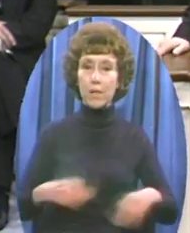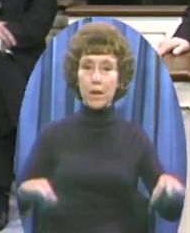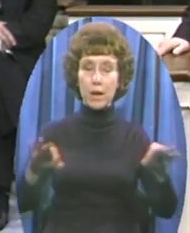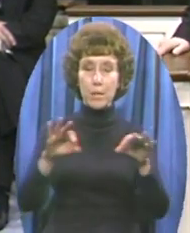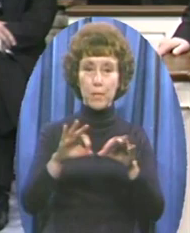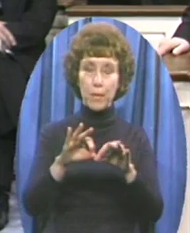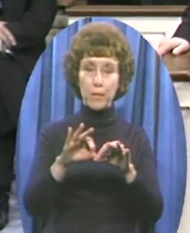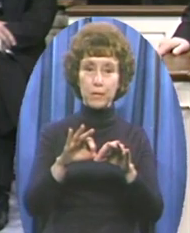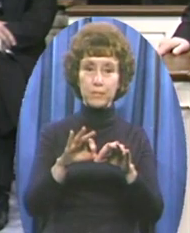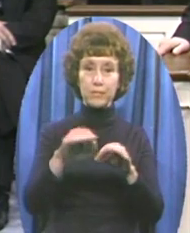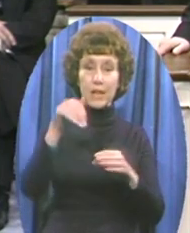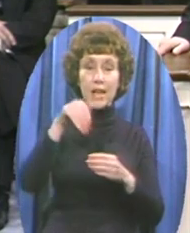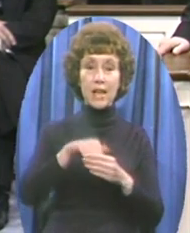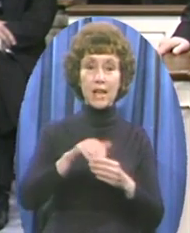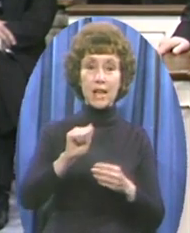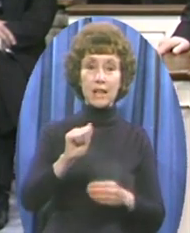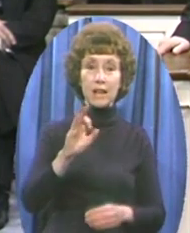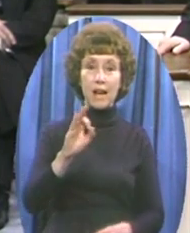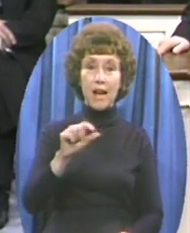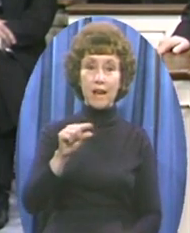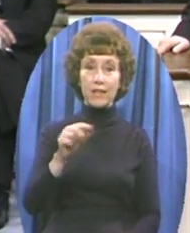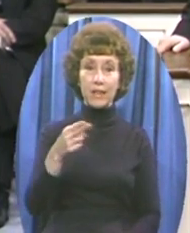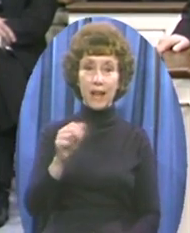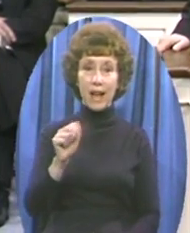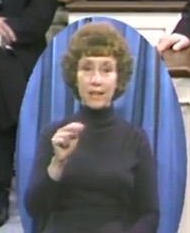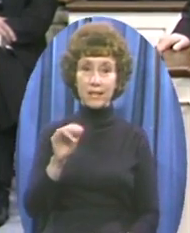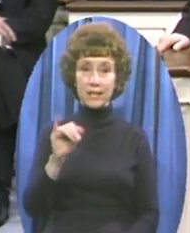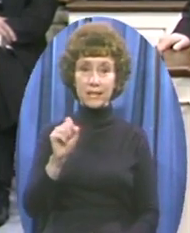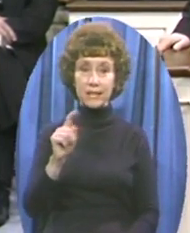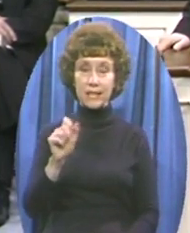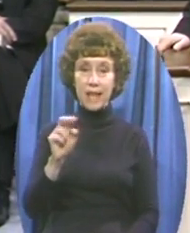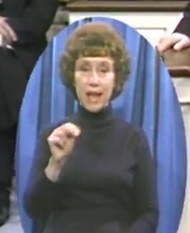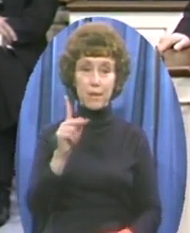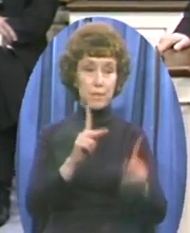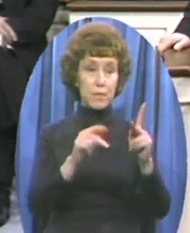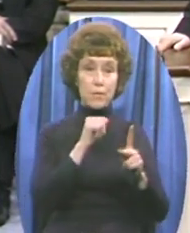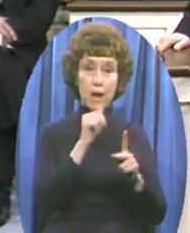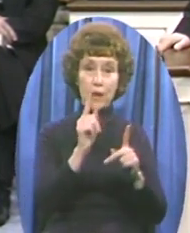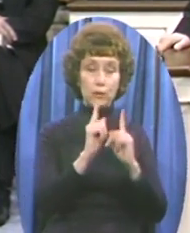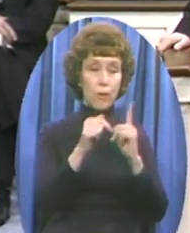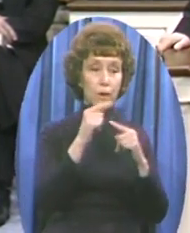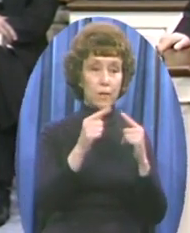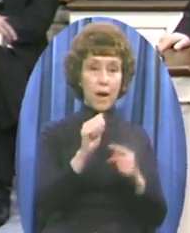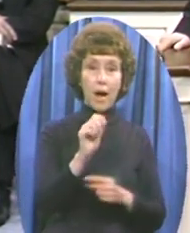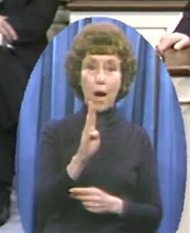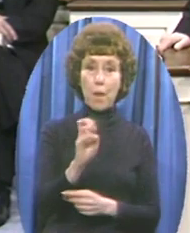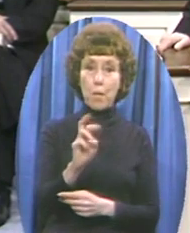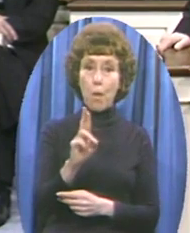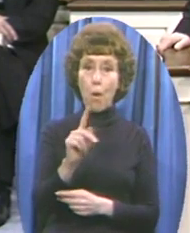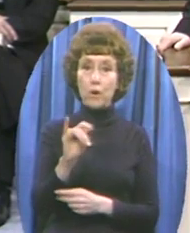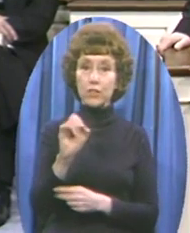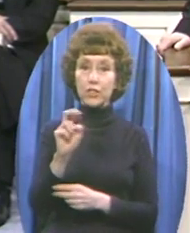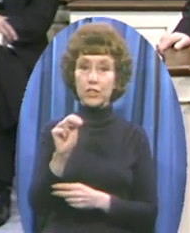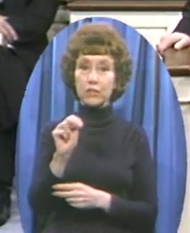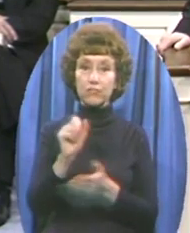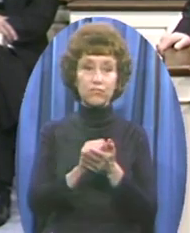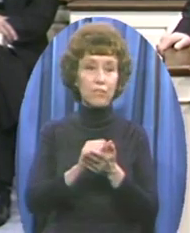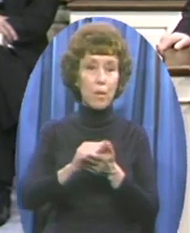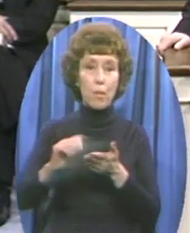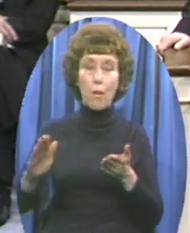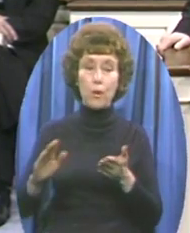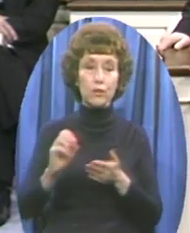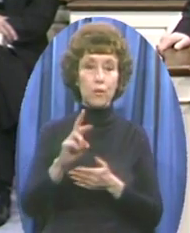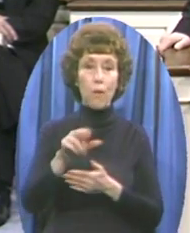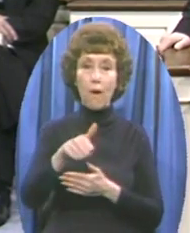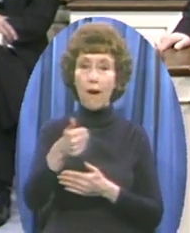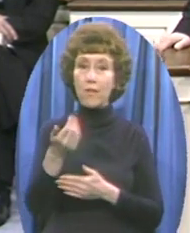about abortion, pornography, homosexuality. In Afghanistan and in other enslaved parts of